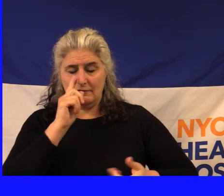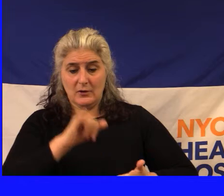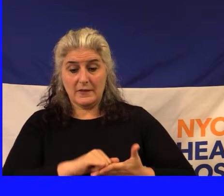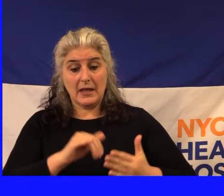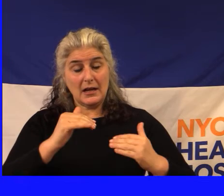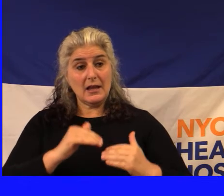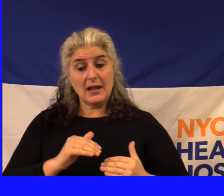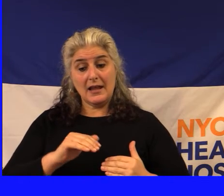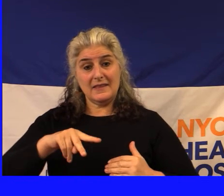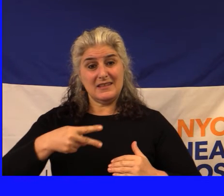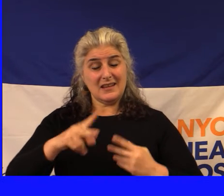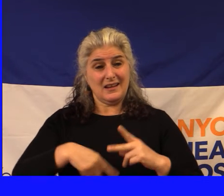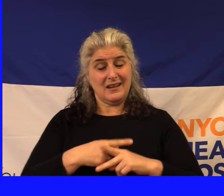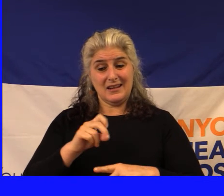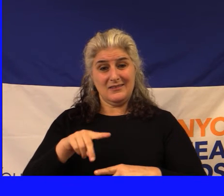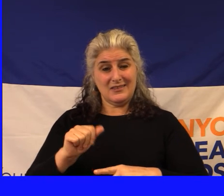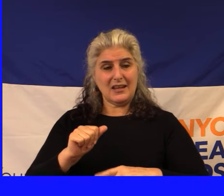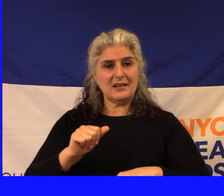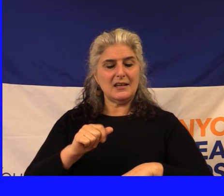is time